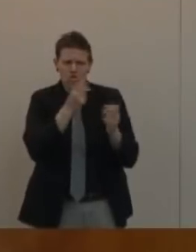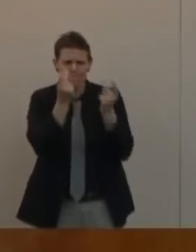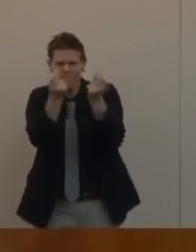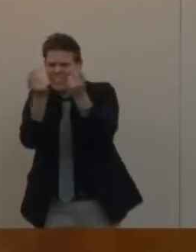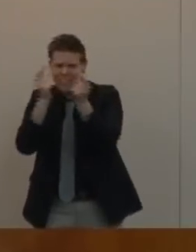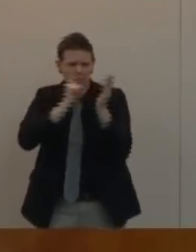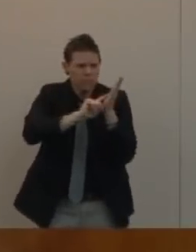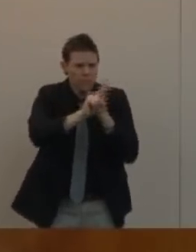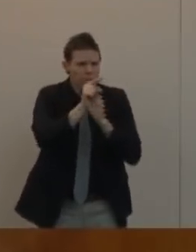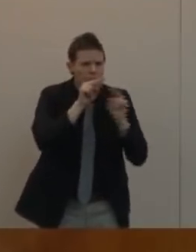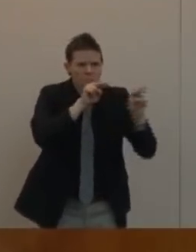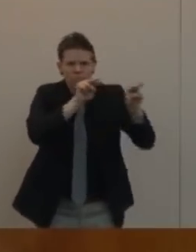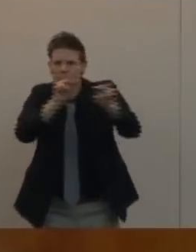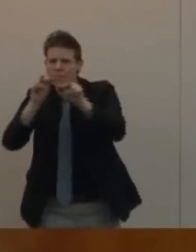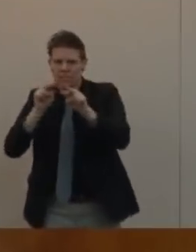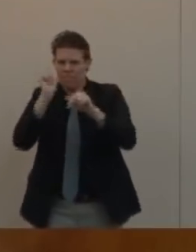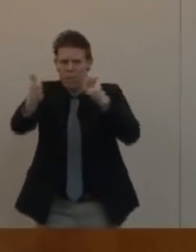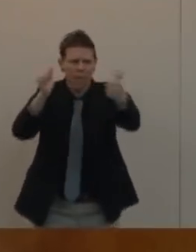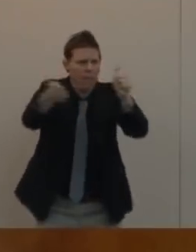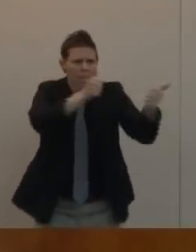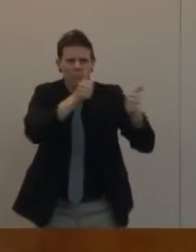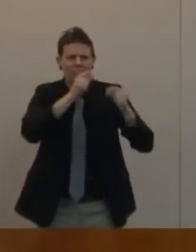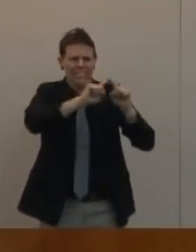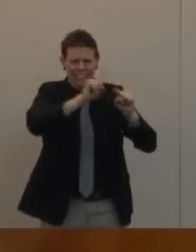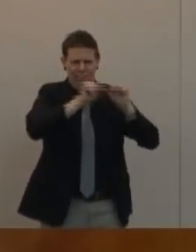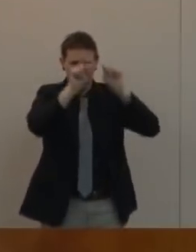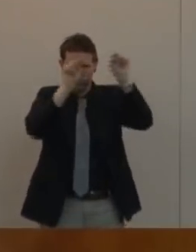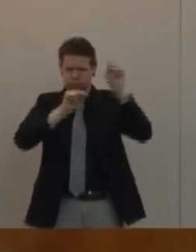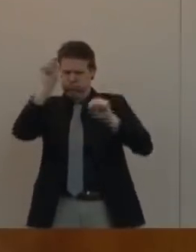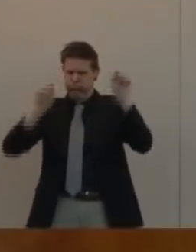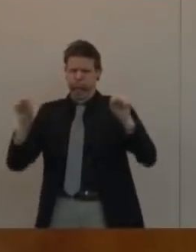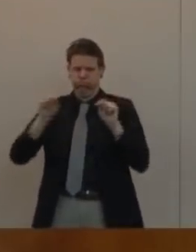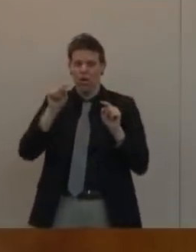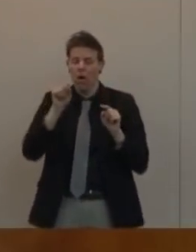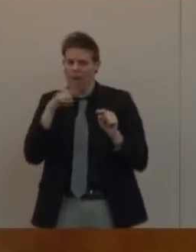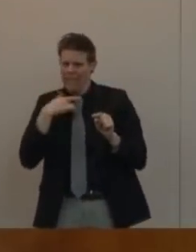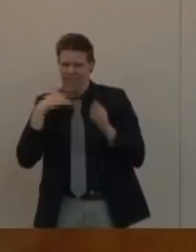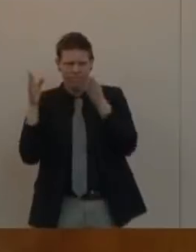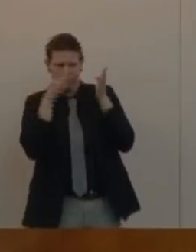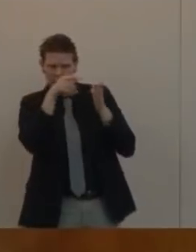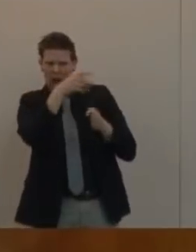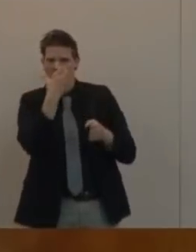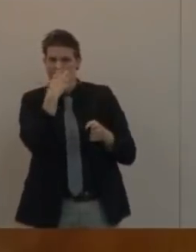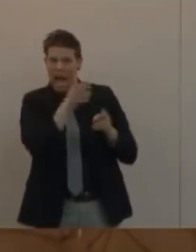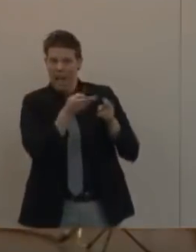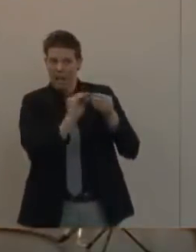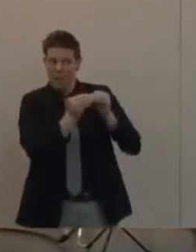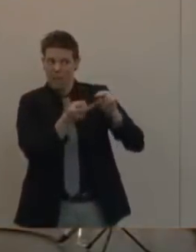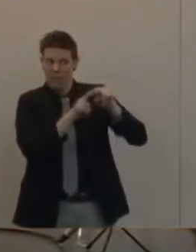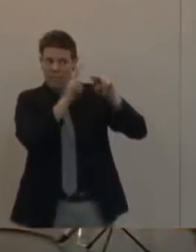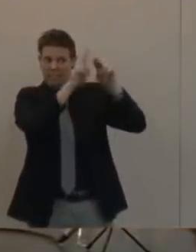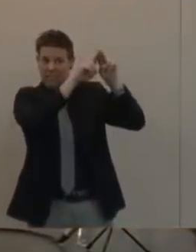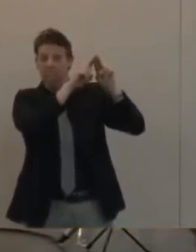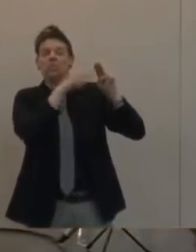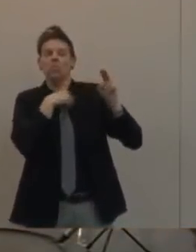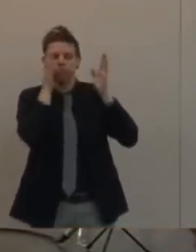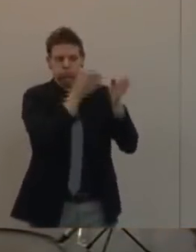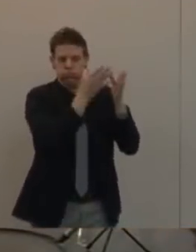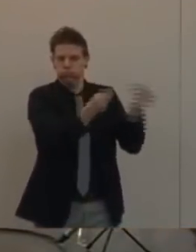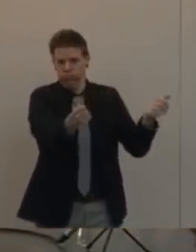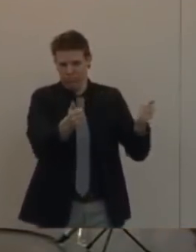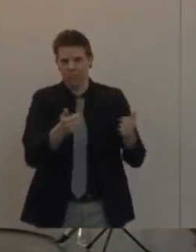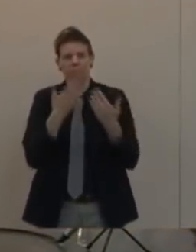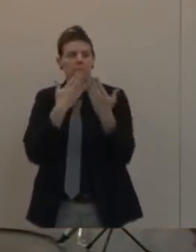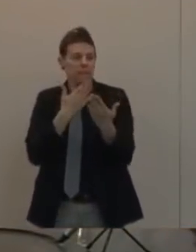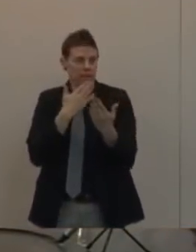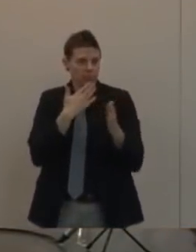investigations and set up sites in places that we think are hotspots. So thank you all very much. You're doing a great job. Thank you. All right, thanks. Back to me,